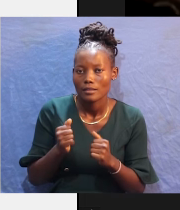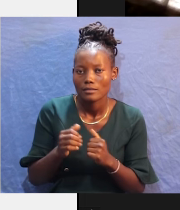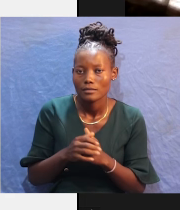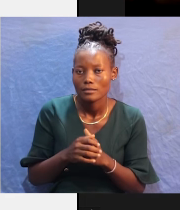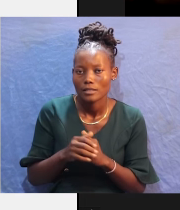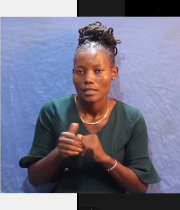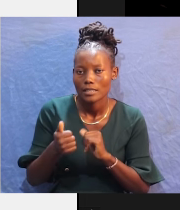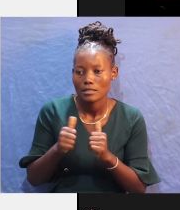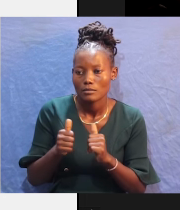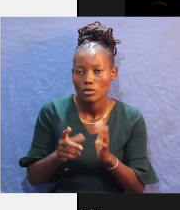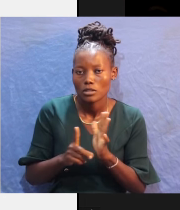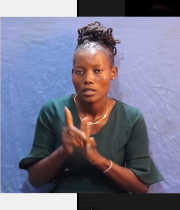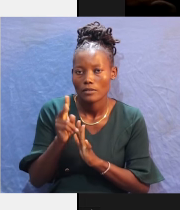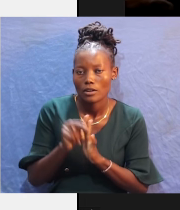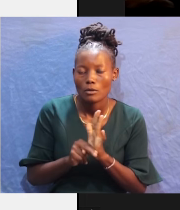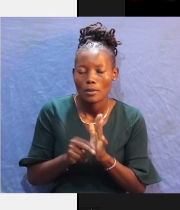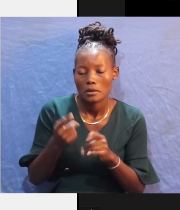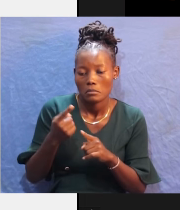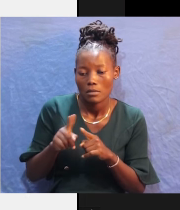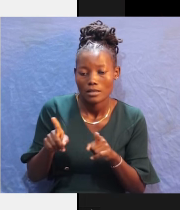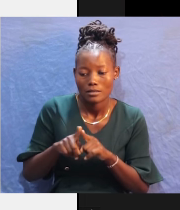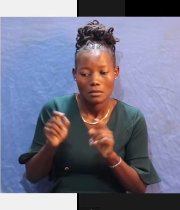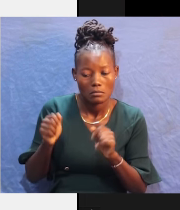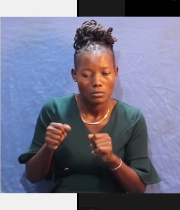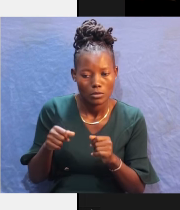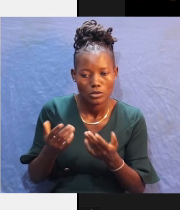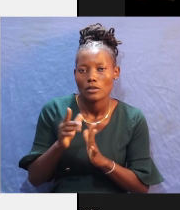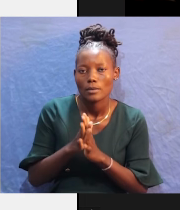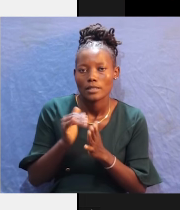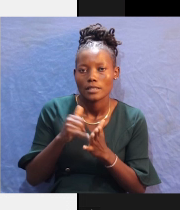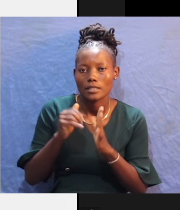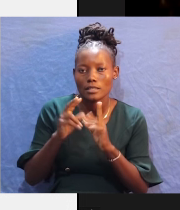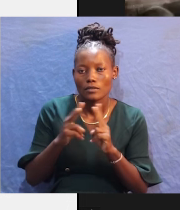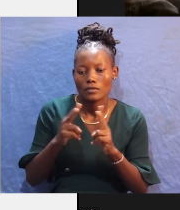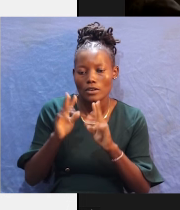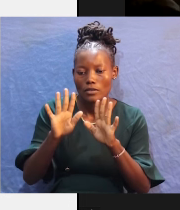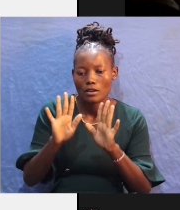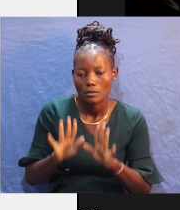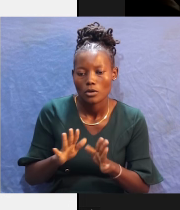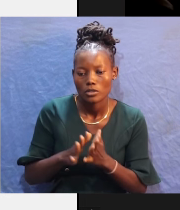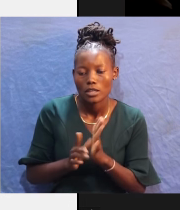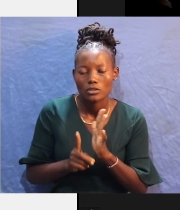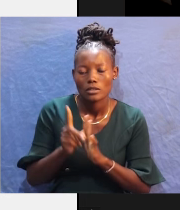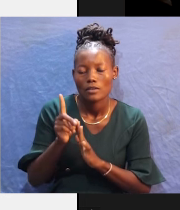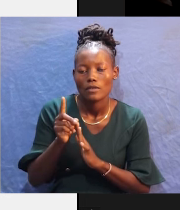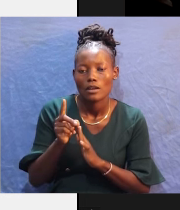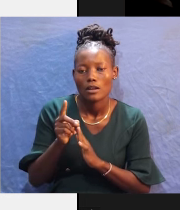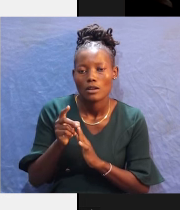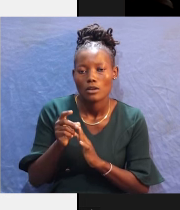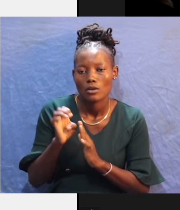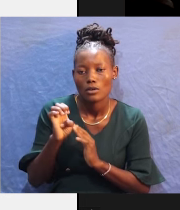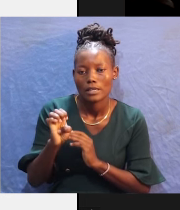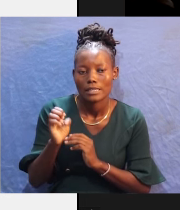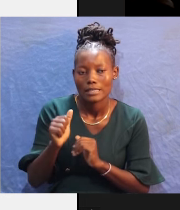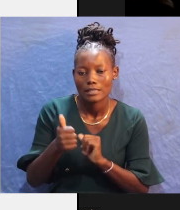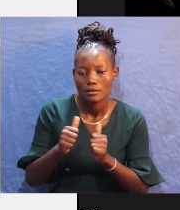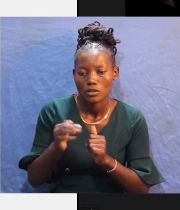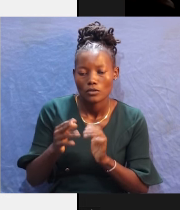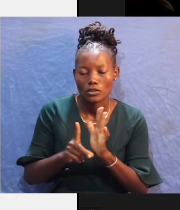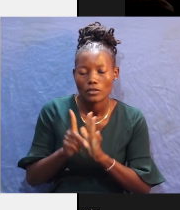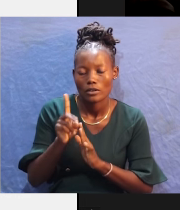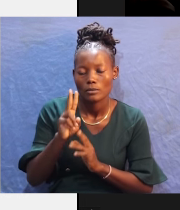So that is how this is developed. And it's very important to know that plus sport is something, it's sport for development, and